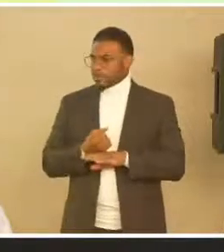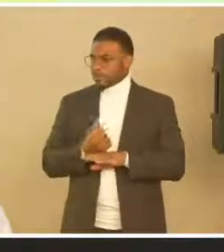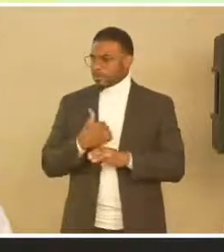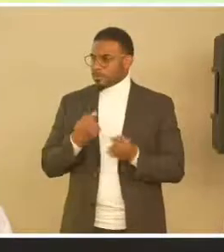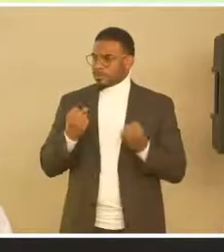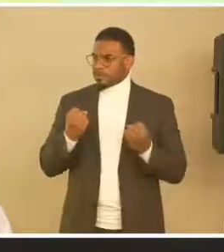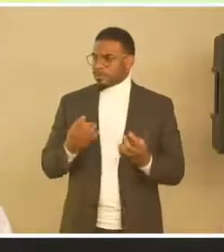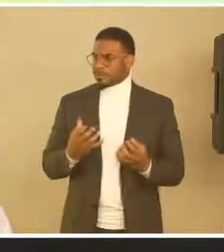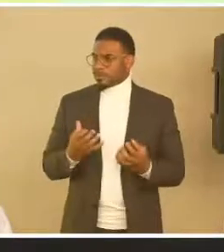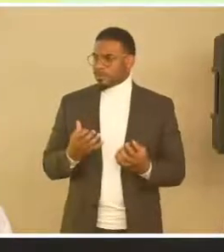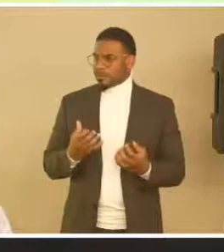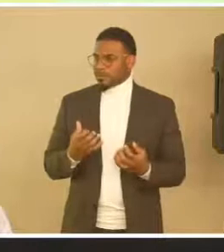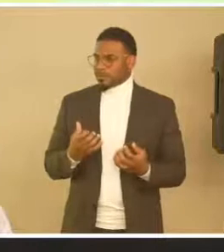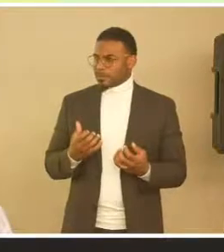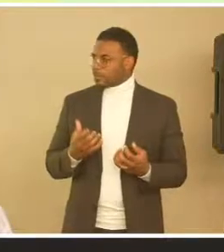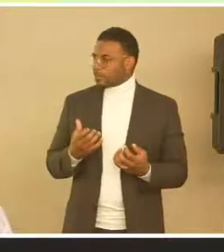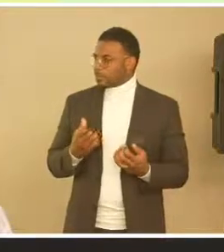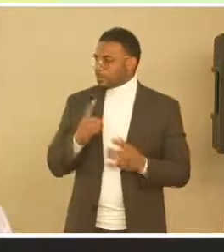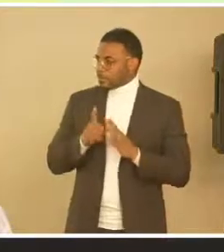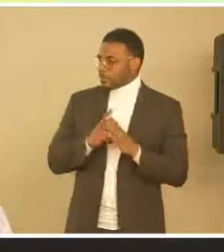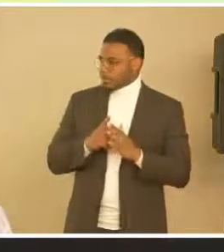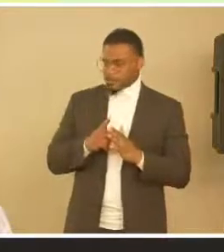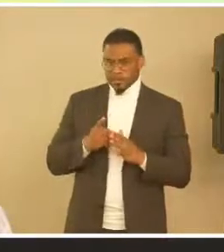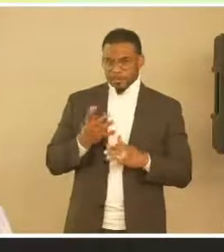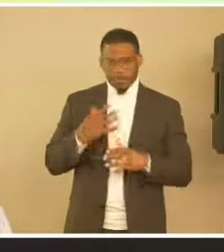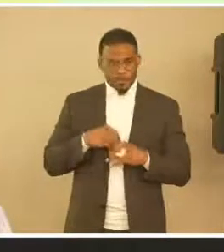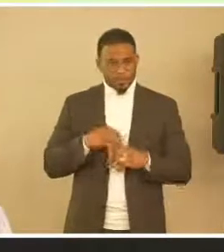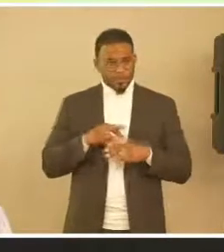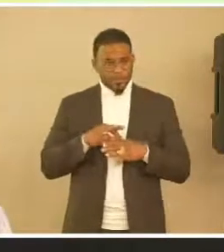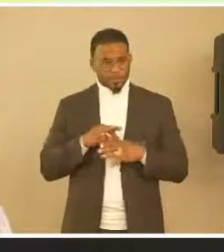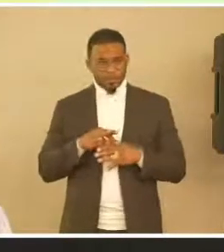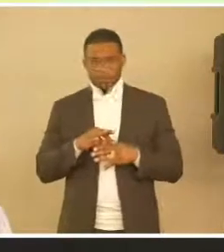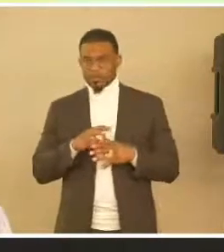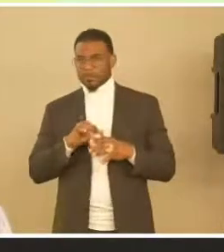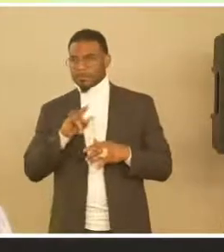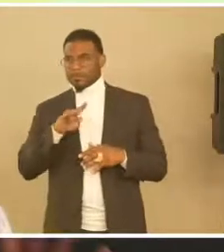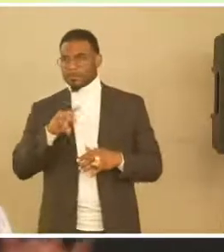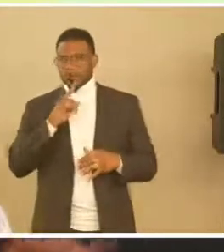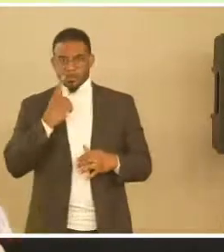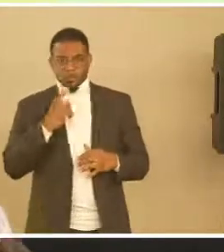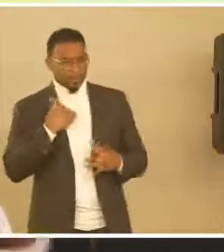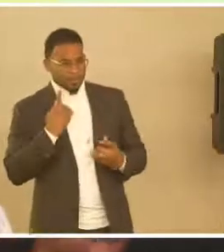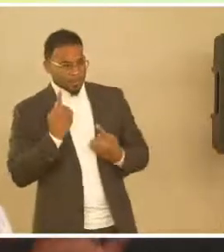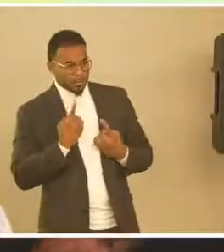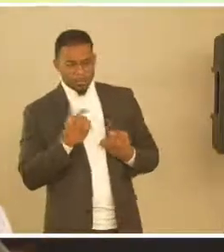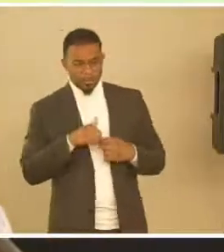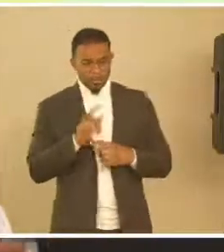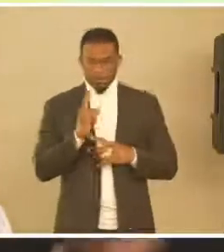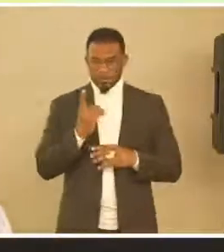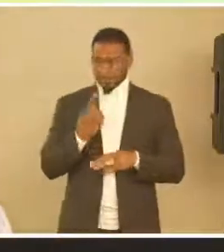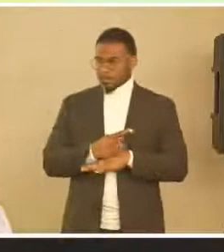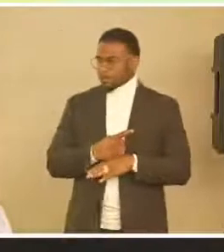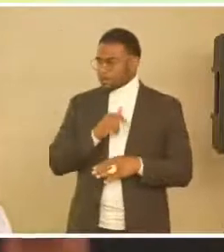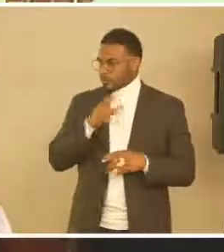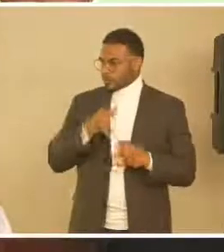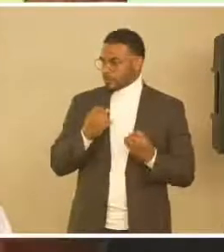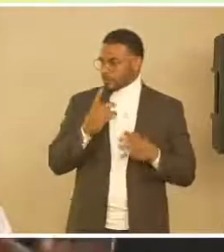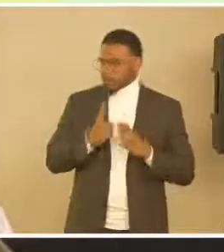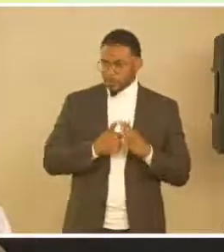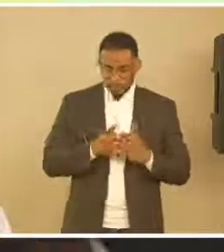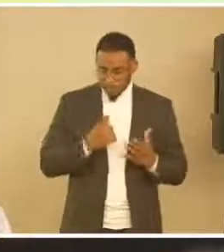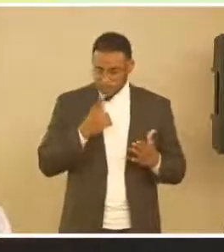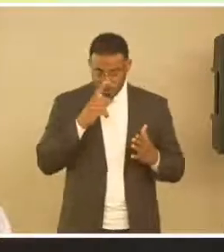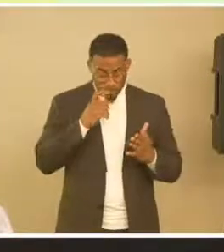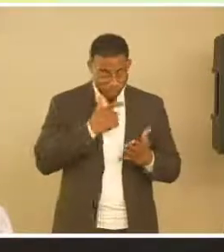had many hours to consume content, but Lupin is one that I consumed in about a day. I didn't need many hours.